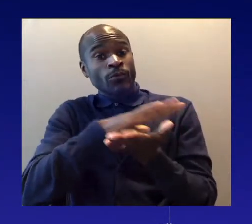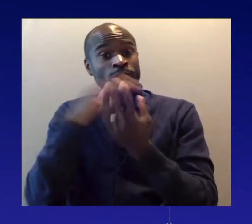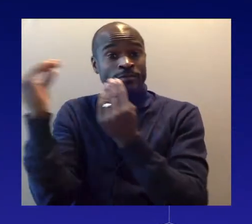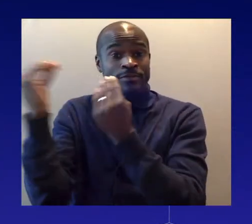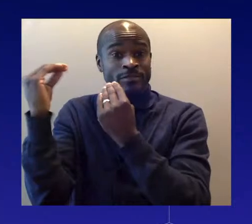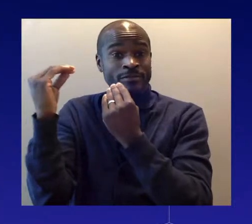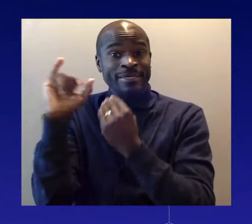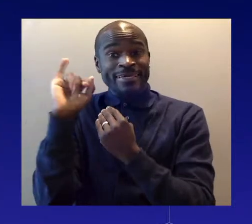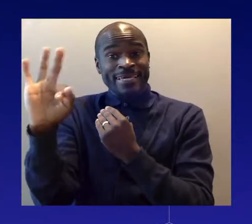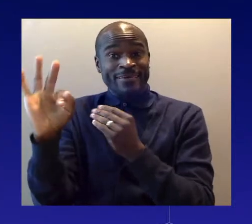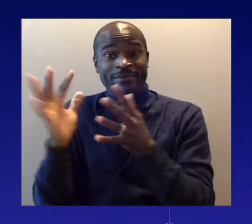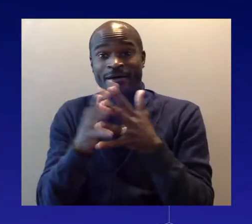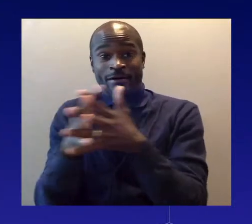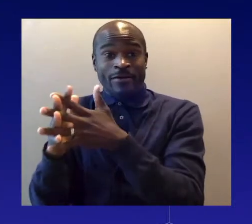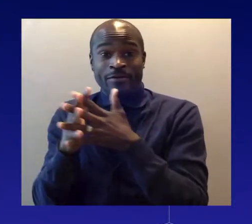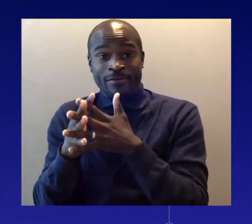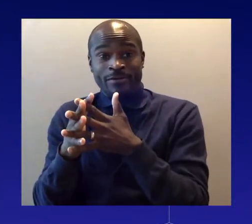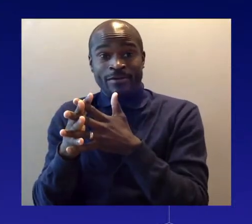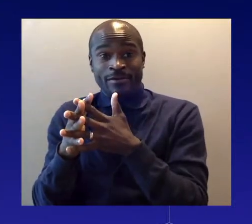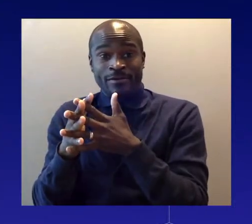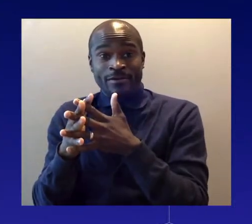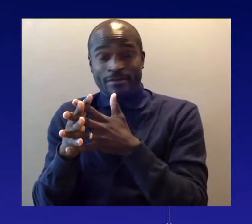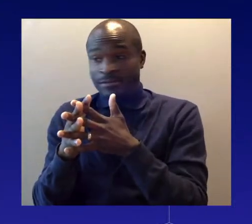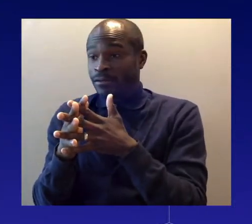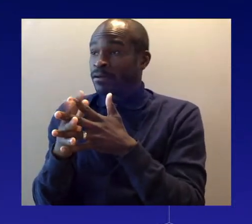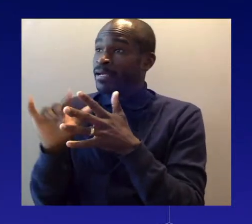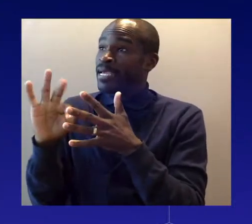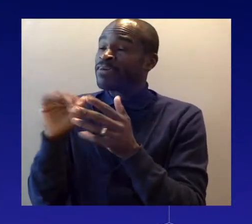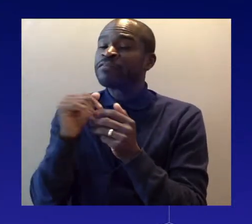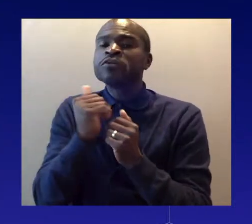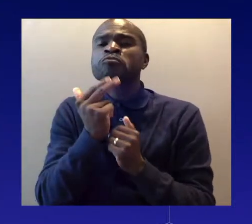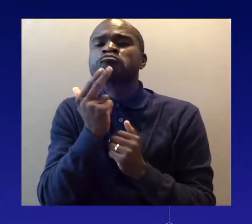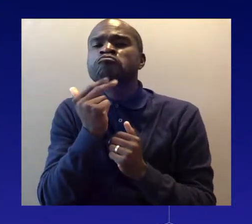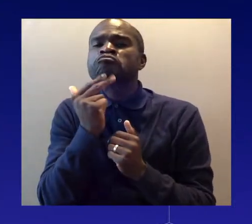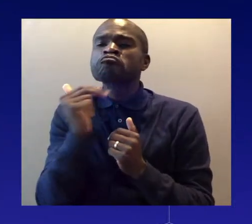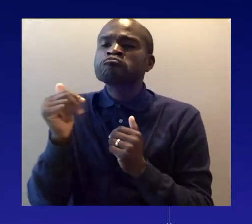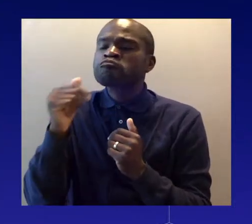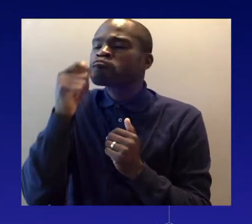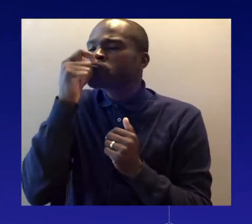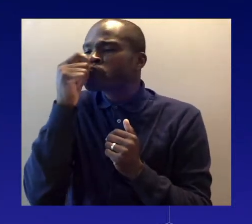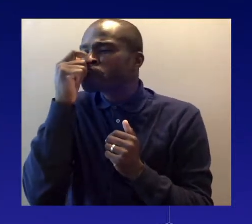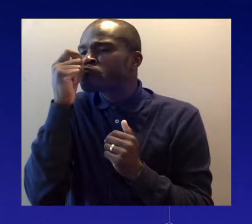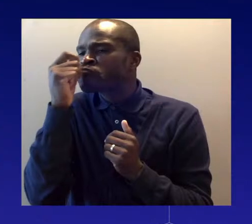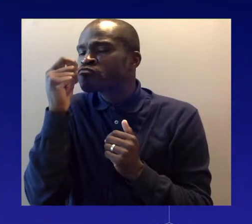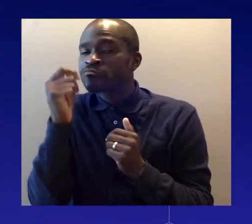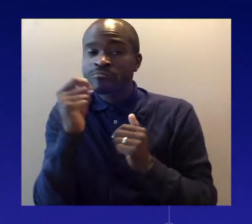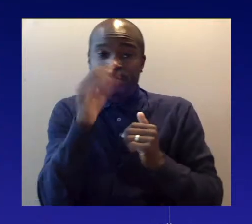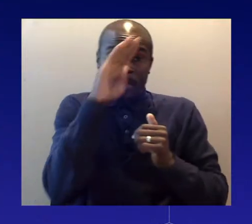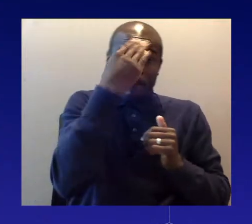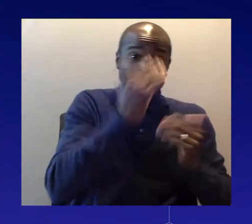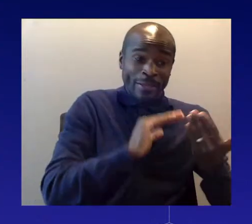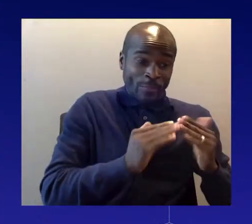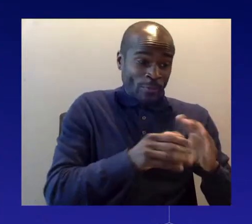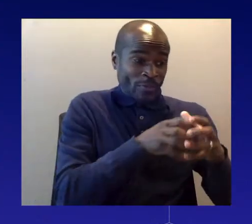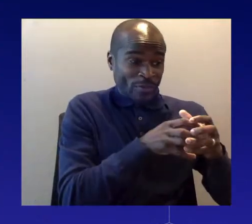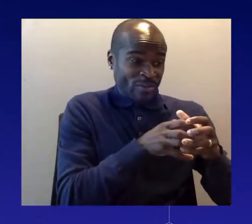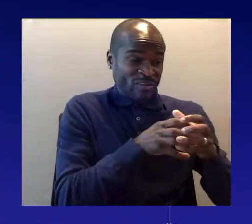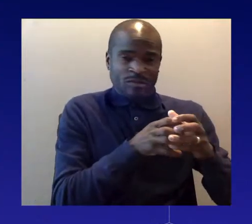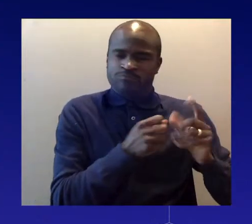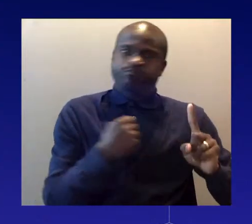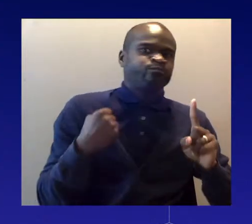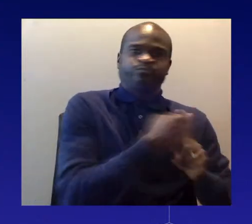cold, the Black community gets pneumonia. So I am grateful to be here today, standing on the